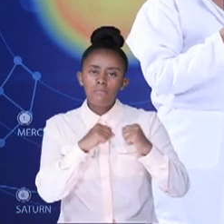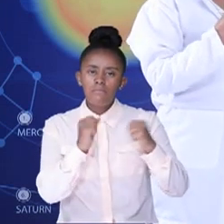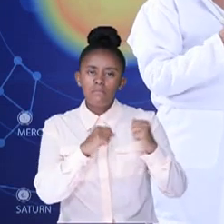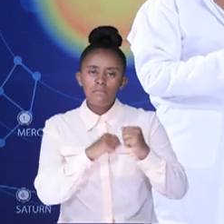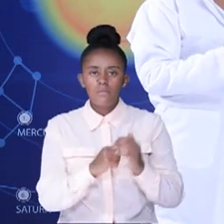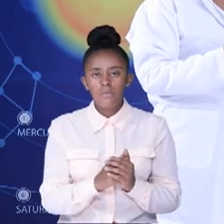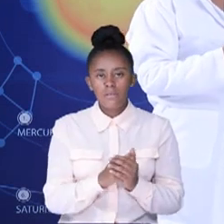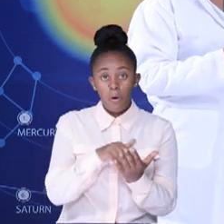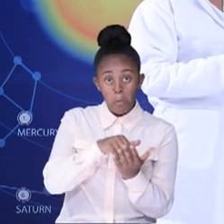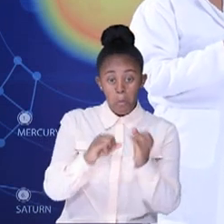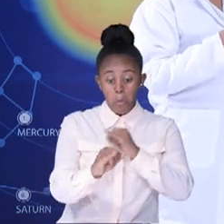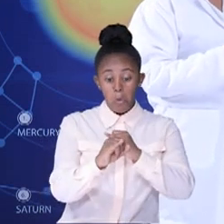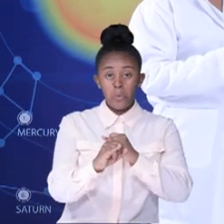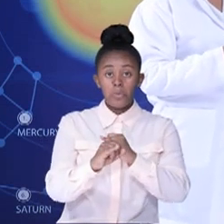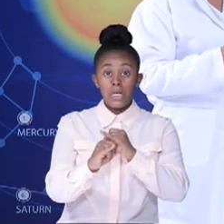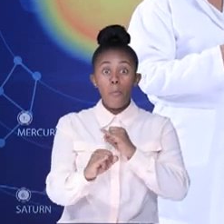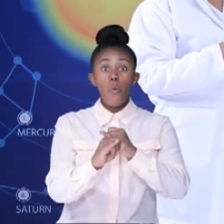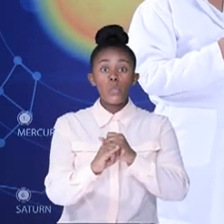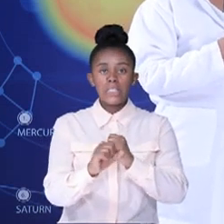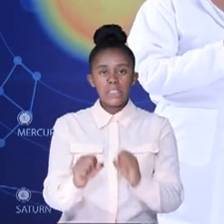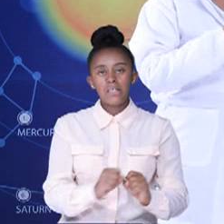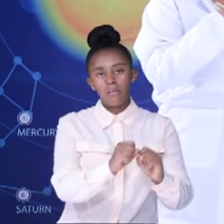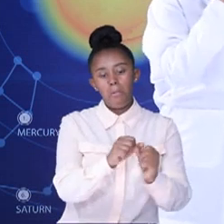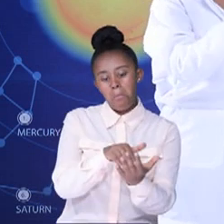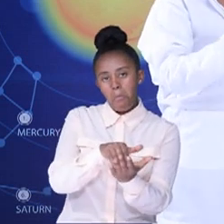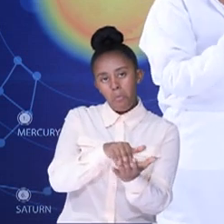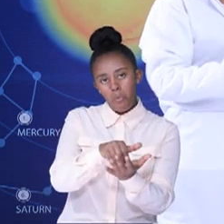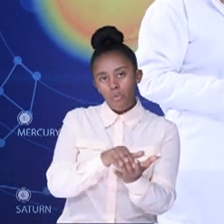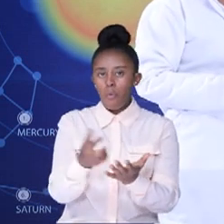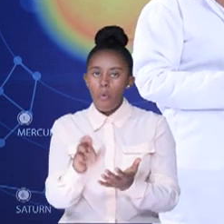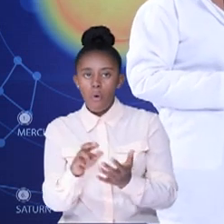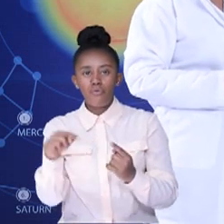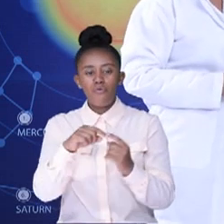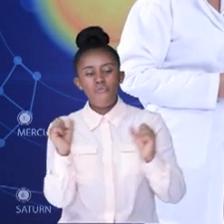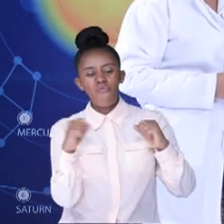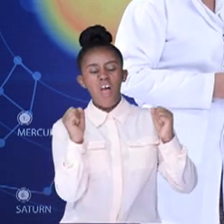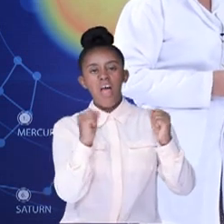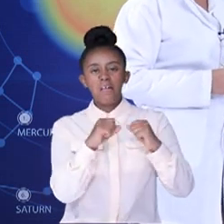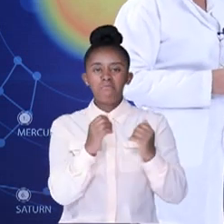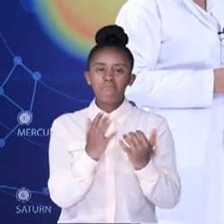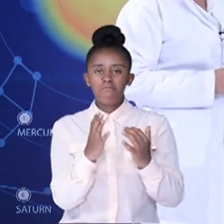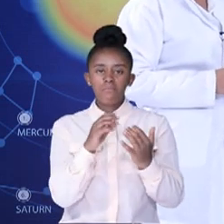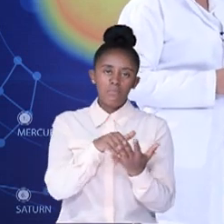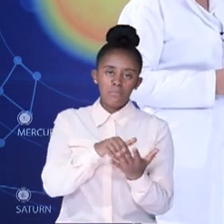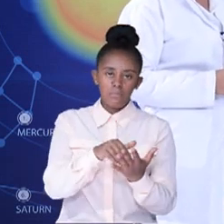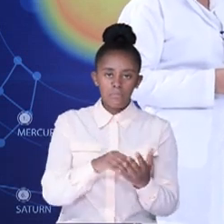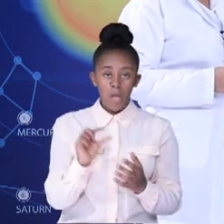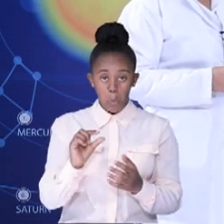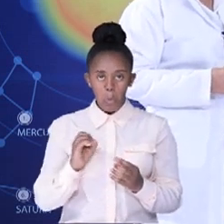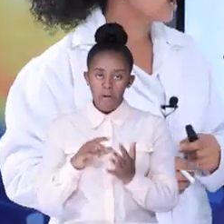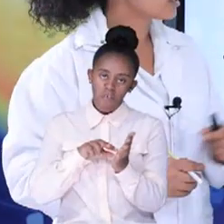become weak, or the immune system become weak to fight with other disease-causing